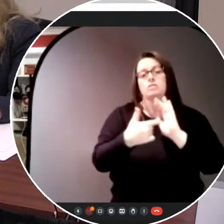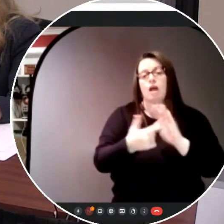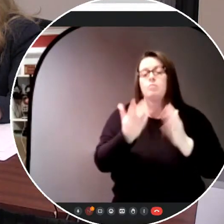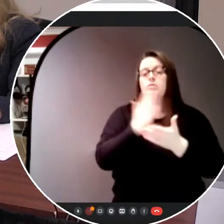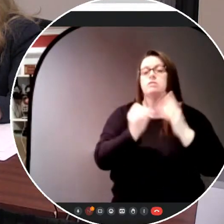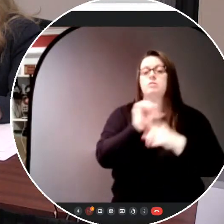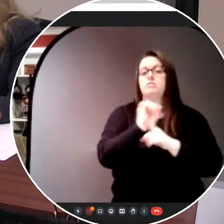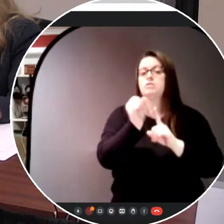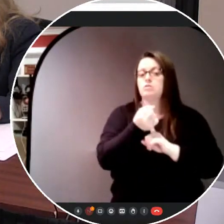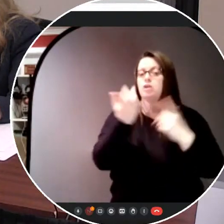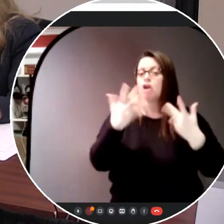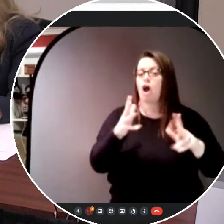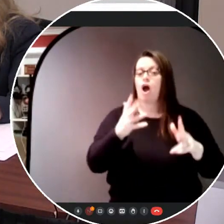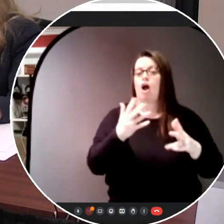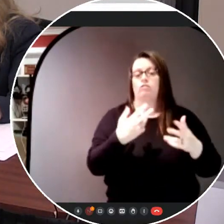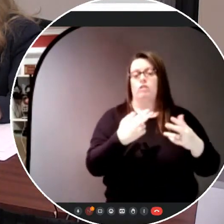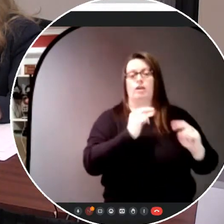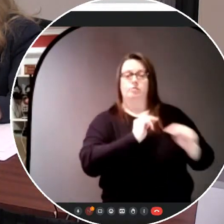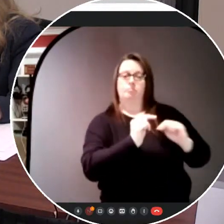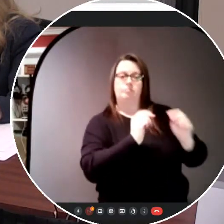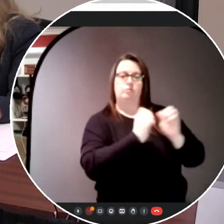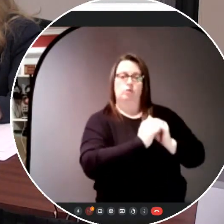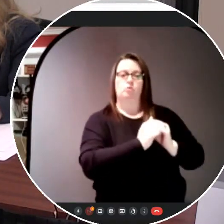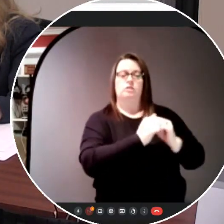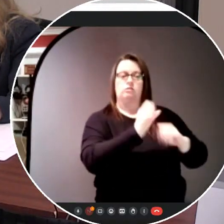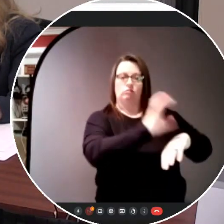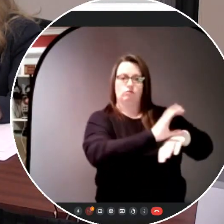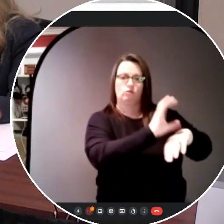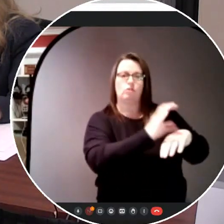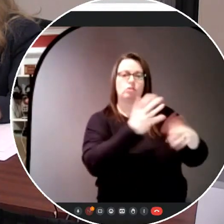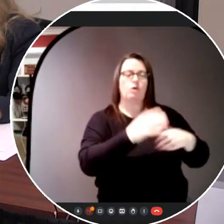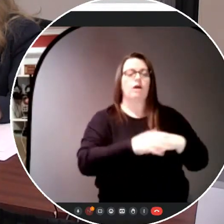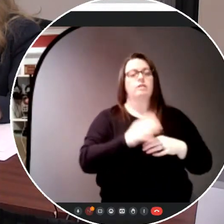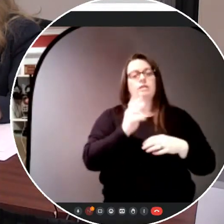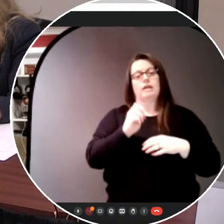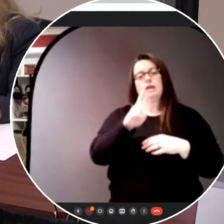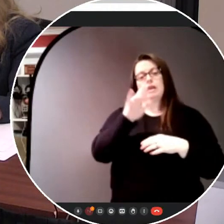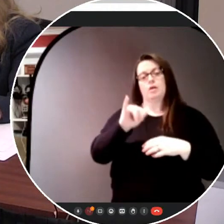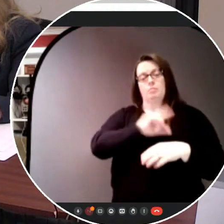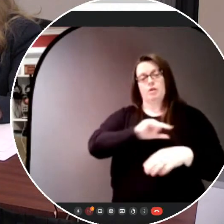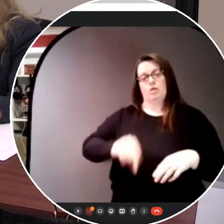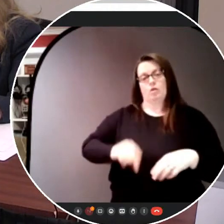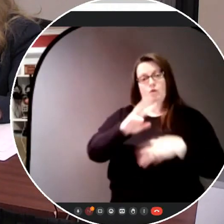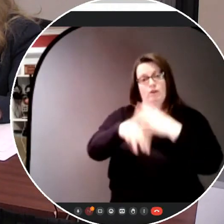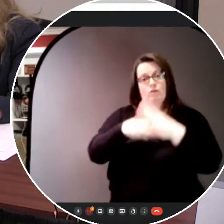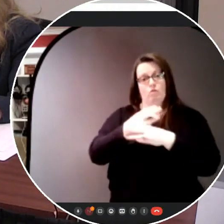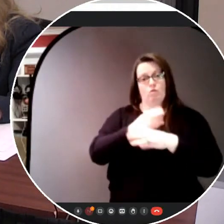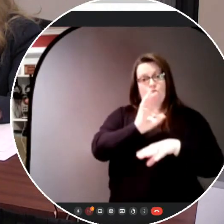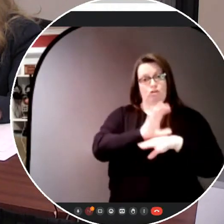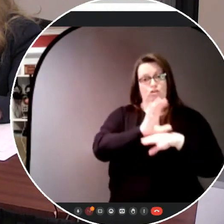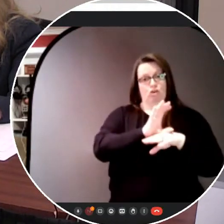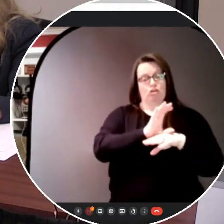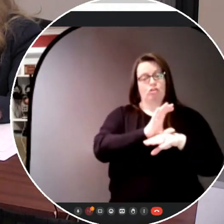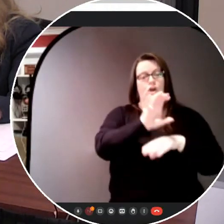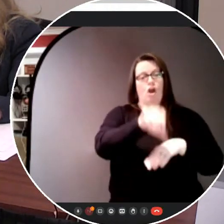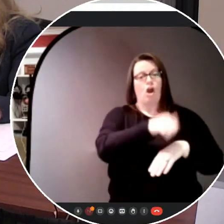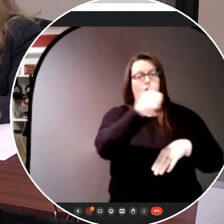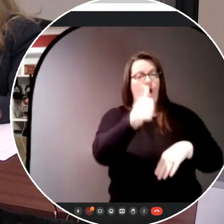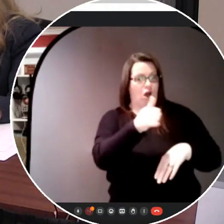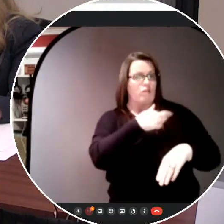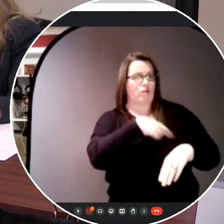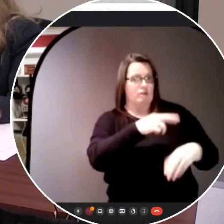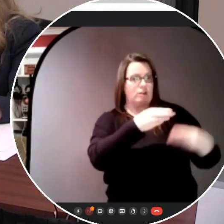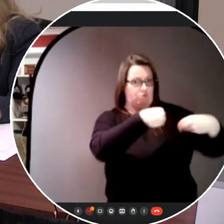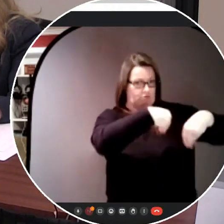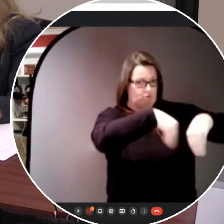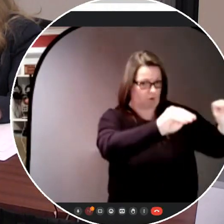already negotiated with the Episcopal Corporation, Mary Queen of the World Church has been sold to a different denomination, and we have reached an